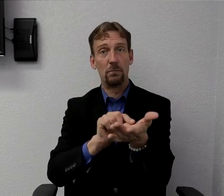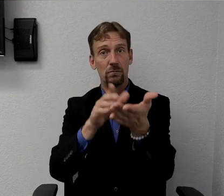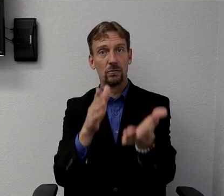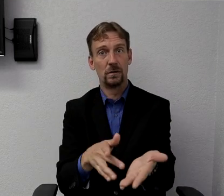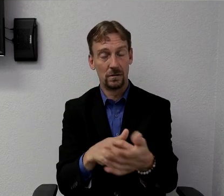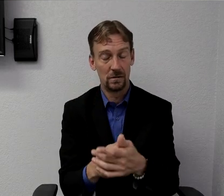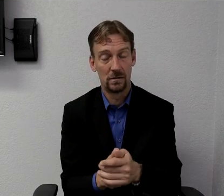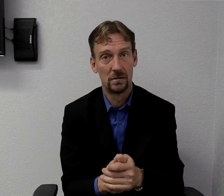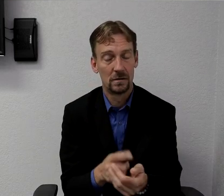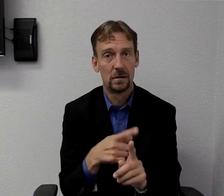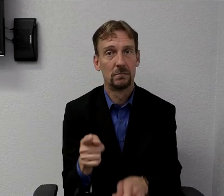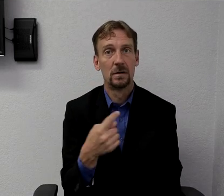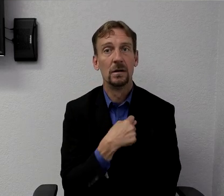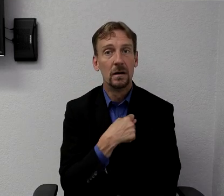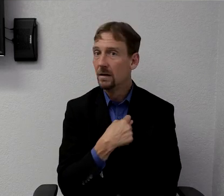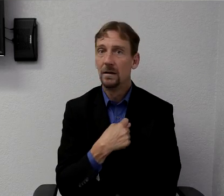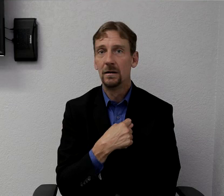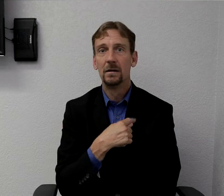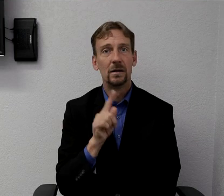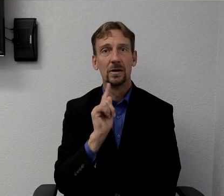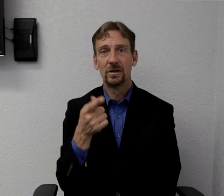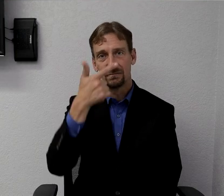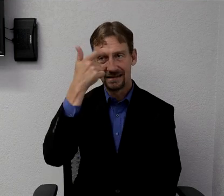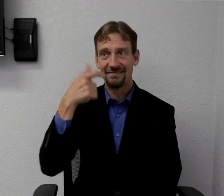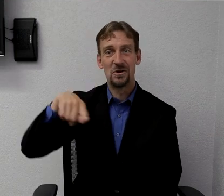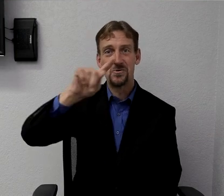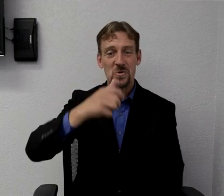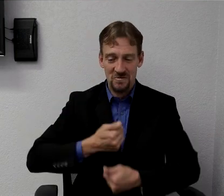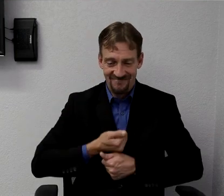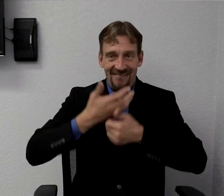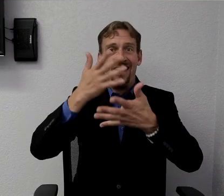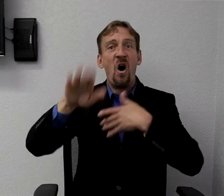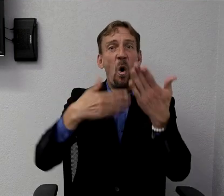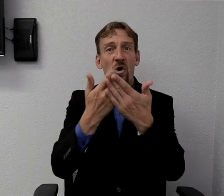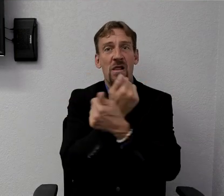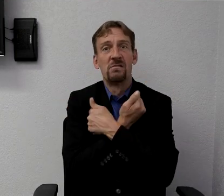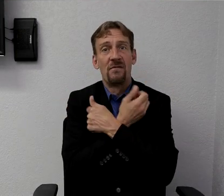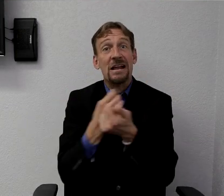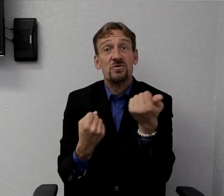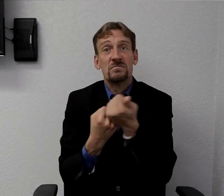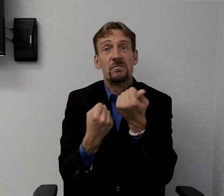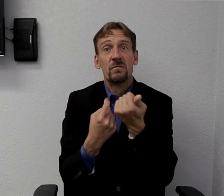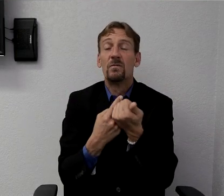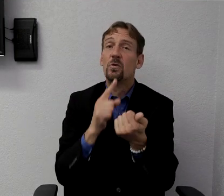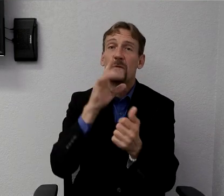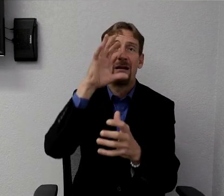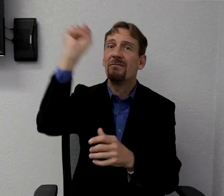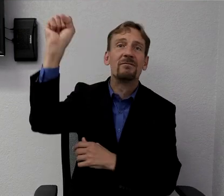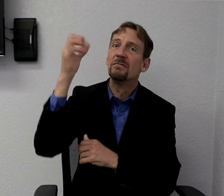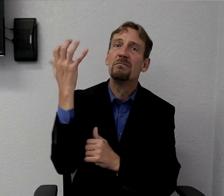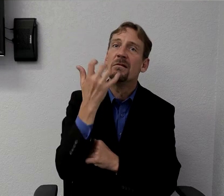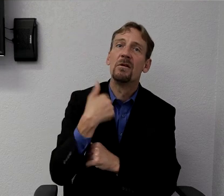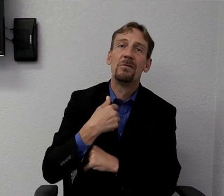been the outpouring of love and support has just been phenomenal. It just makes you really proud of